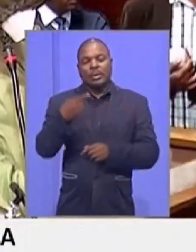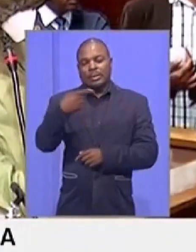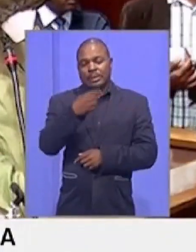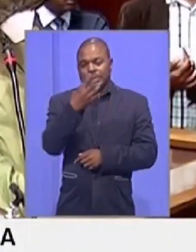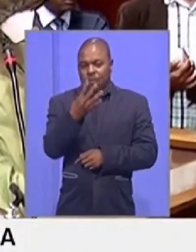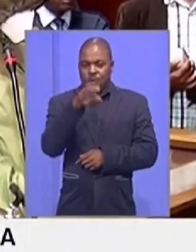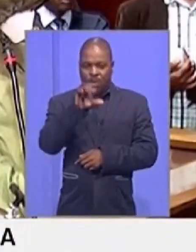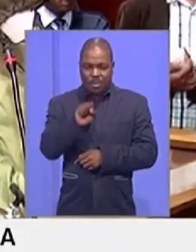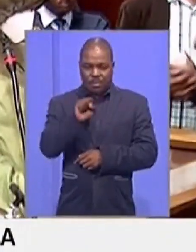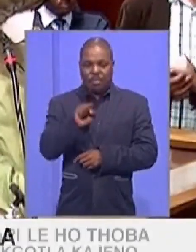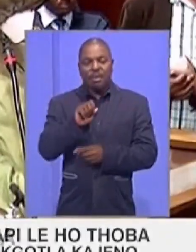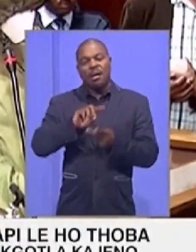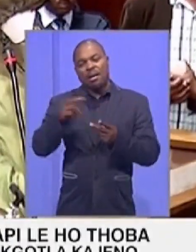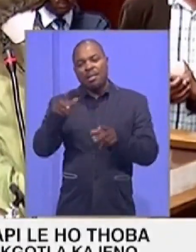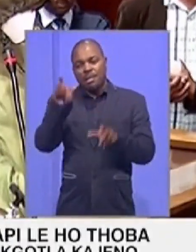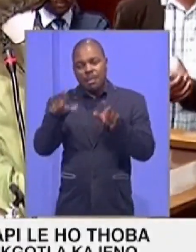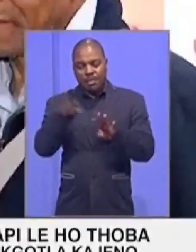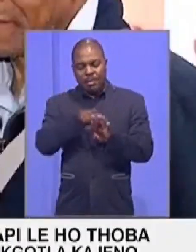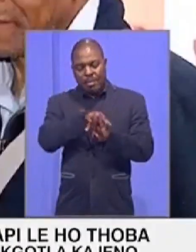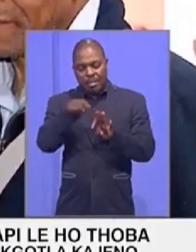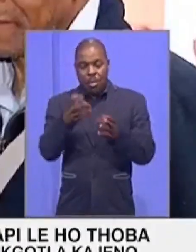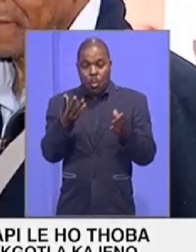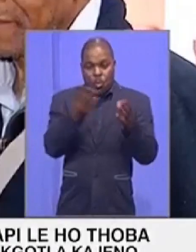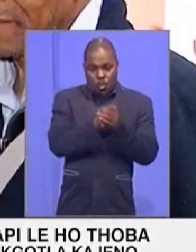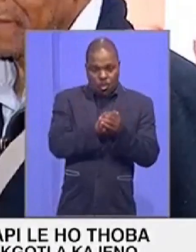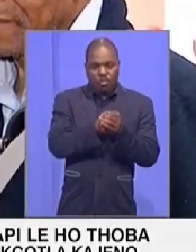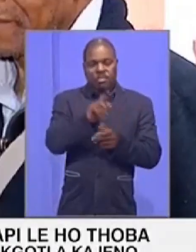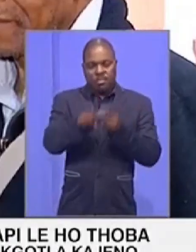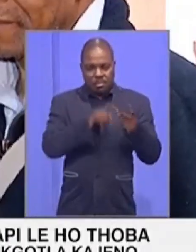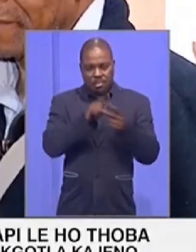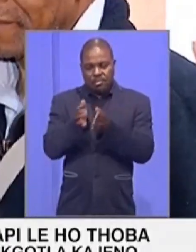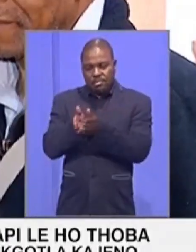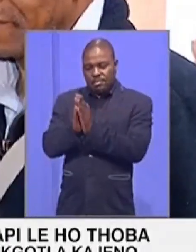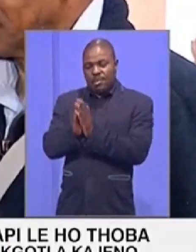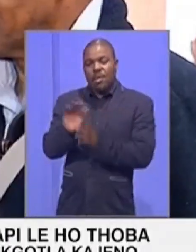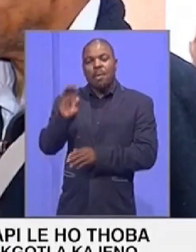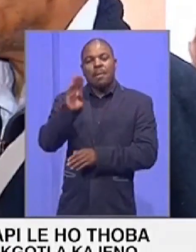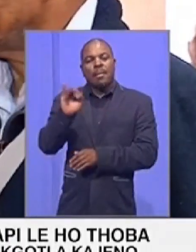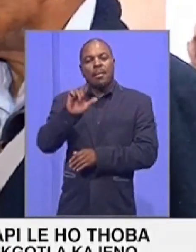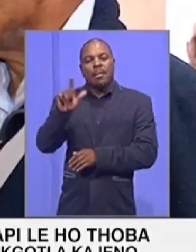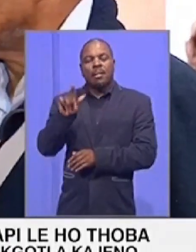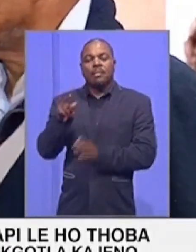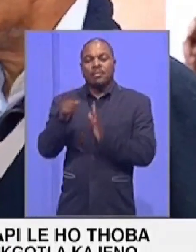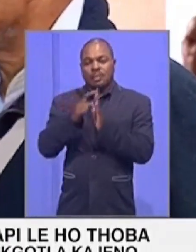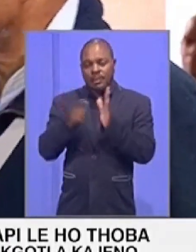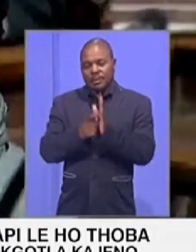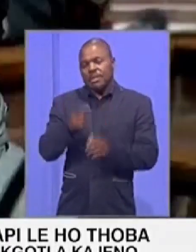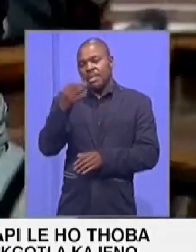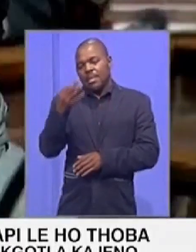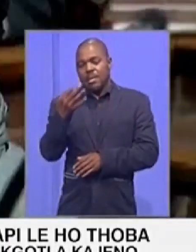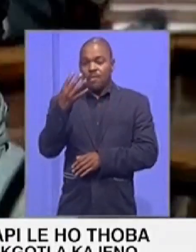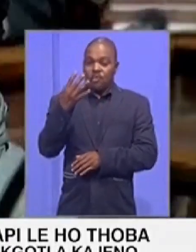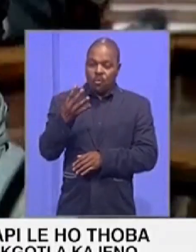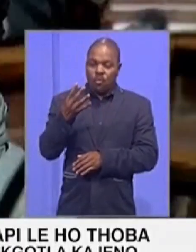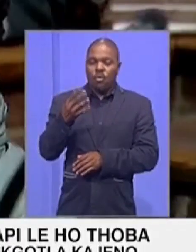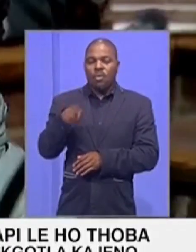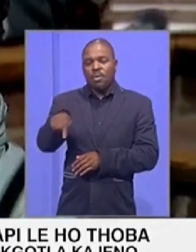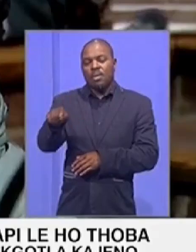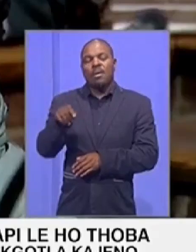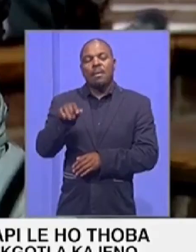tla kopana le balatofadiwa ka ene ba le bararo fa ba dira kopo ya beili ka letlha la boraro le la bone ka motsheganong. Modiri wa